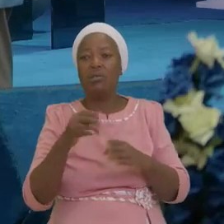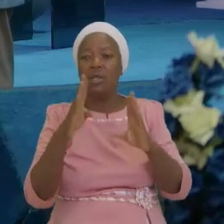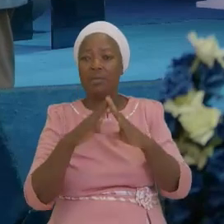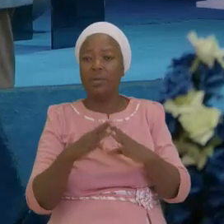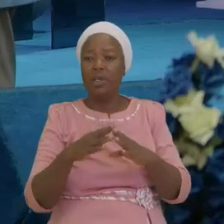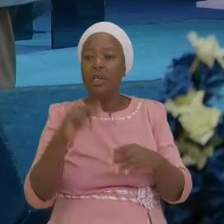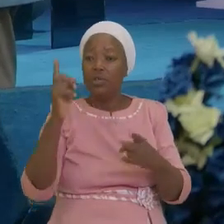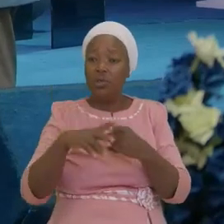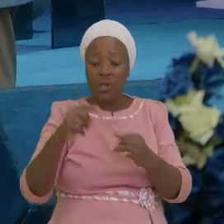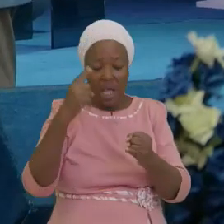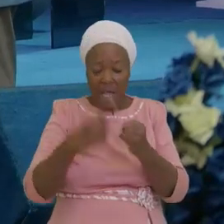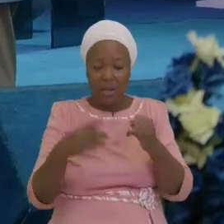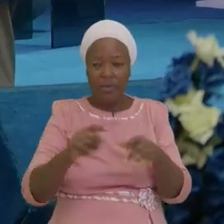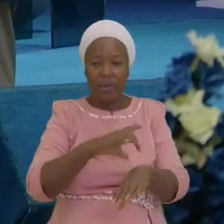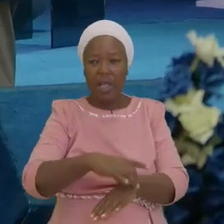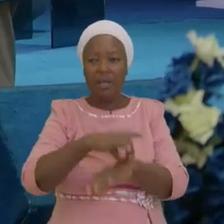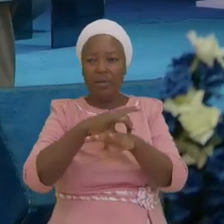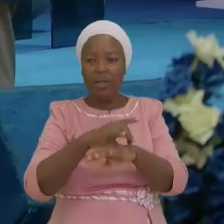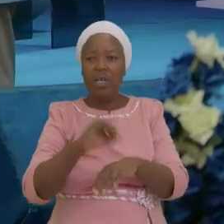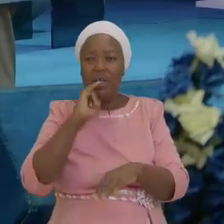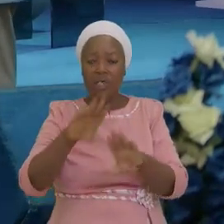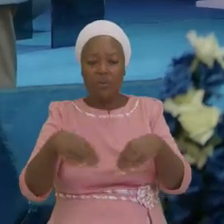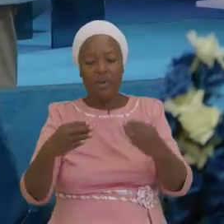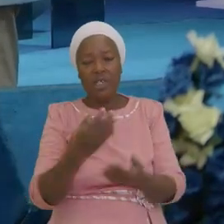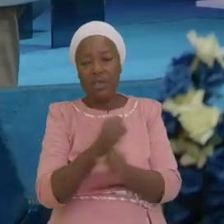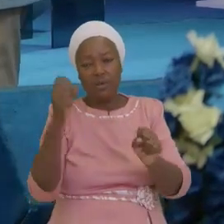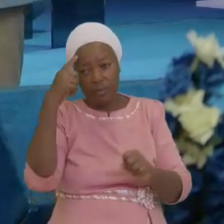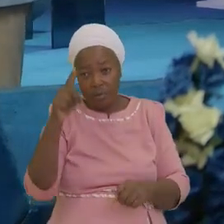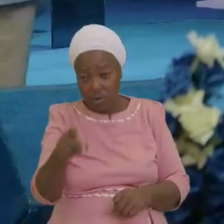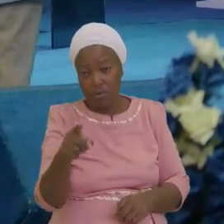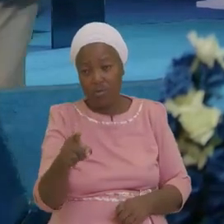Unto the ends of the earth is provided salvation for you.